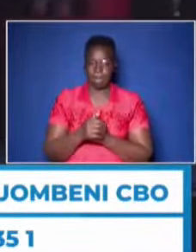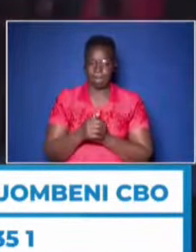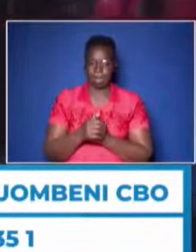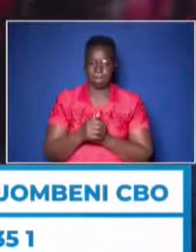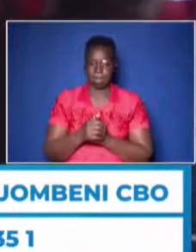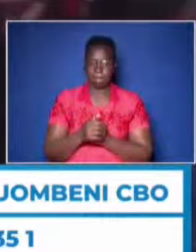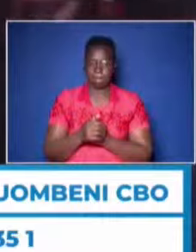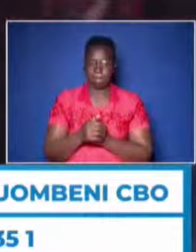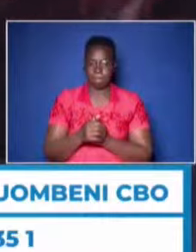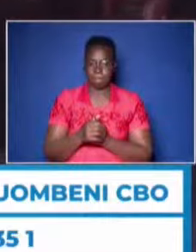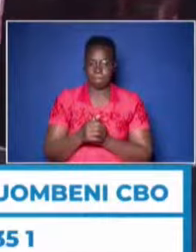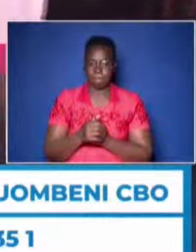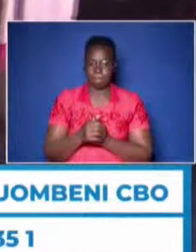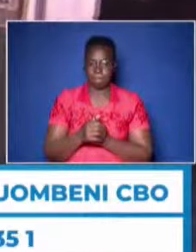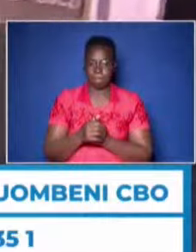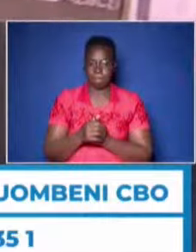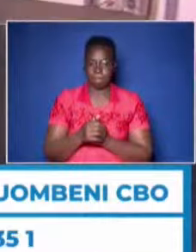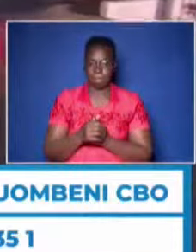you come to